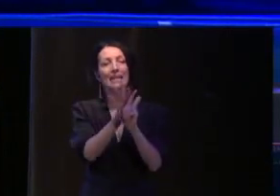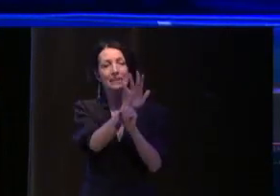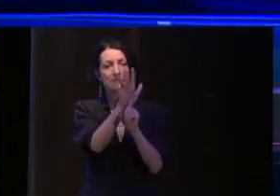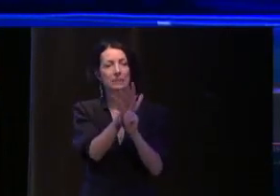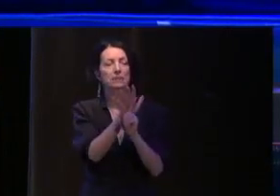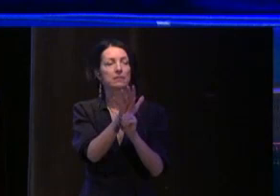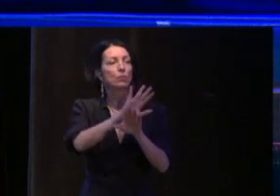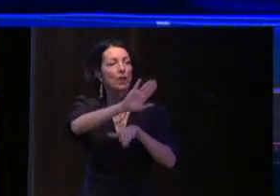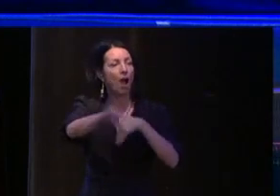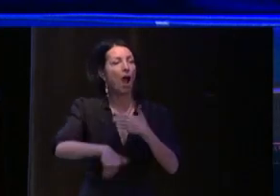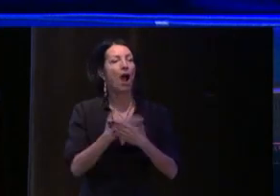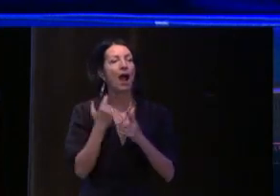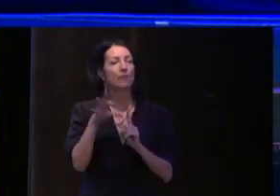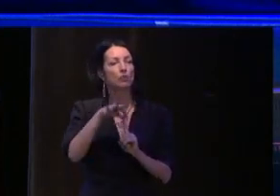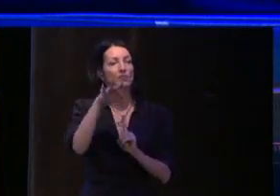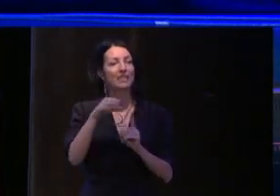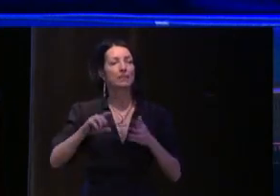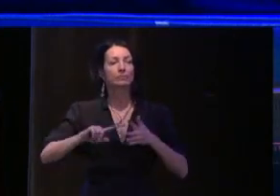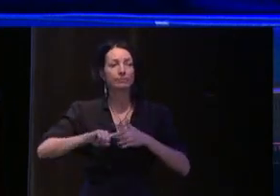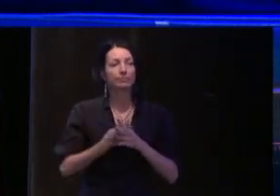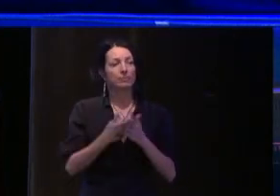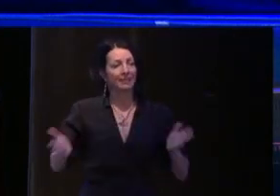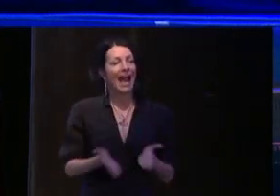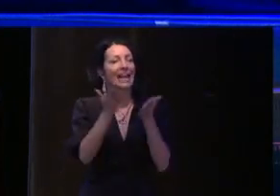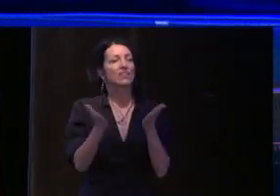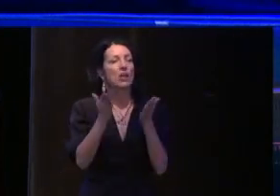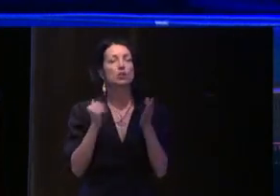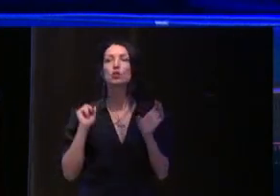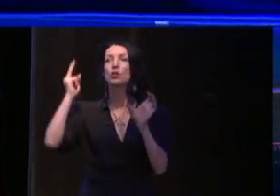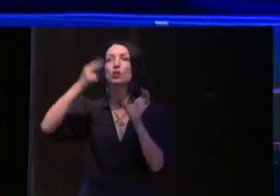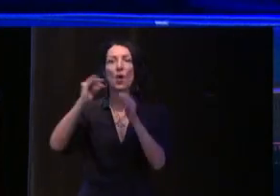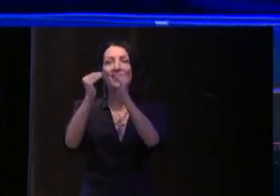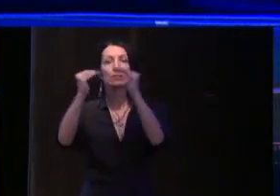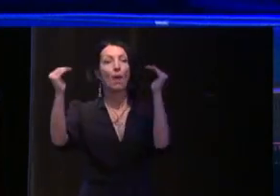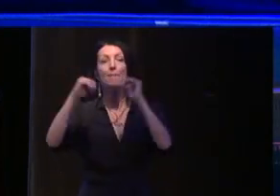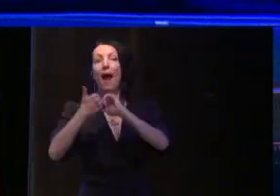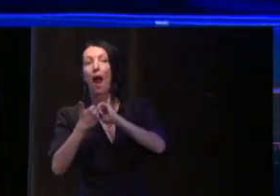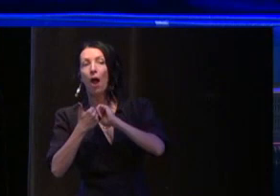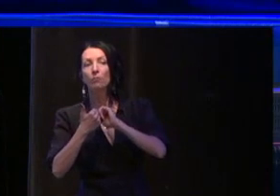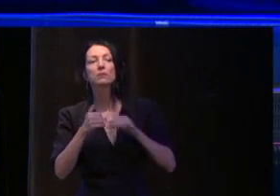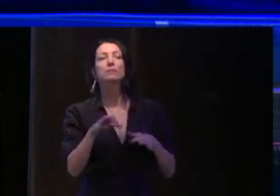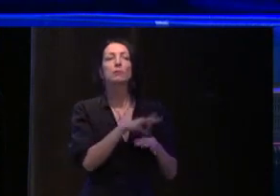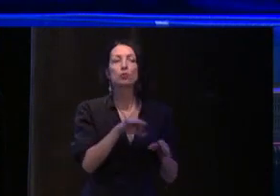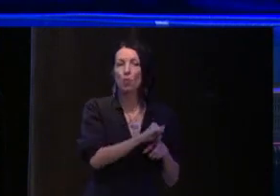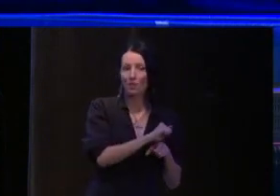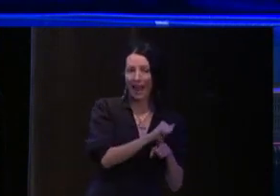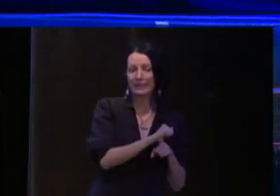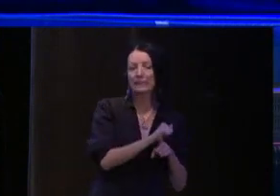own unique activation into this realm through spiritual practice, you see. As